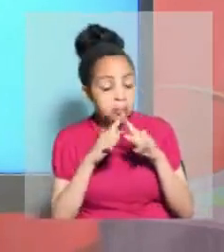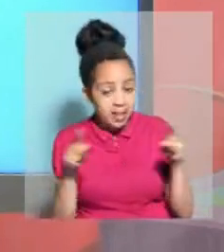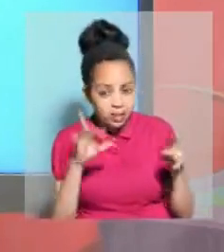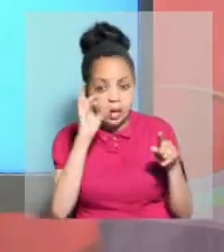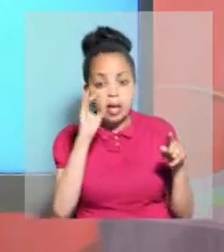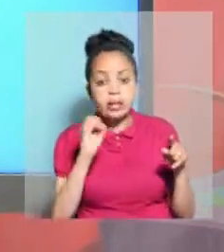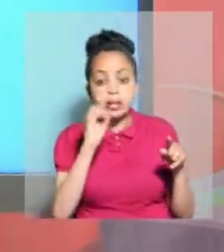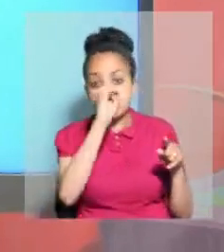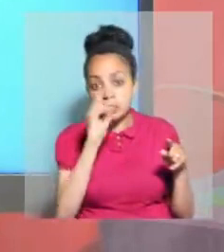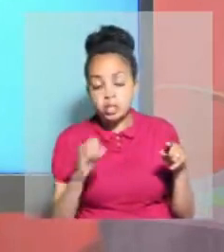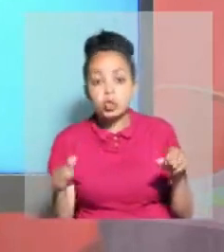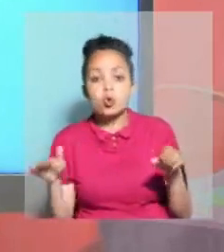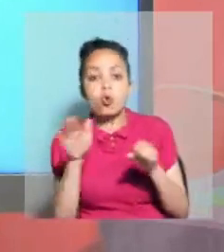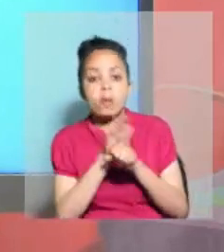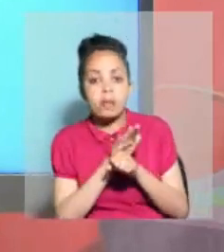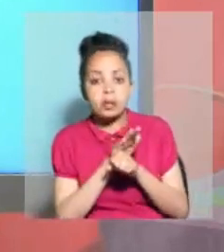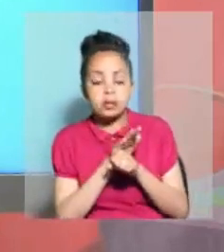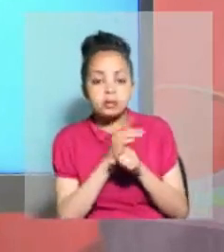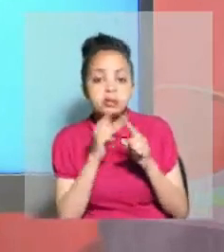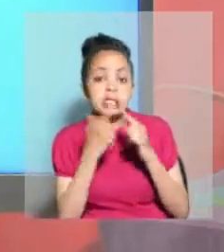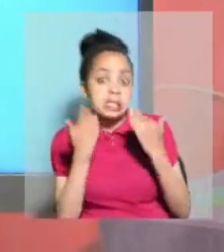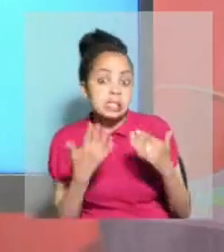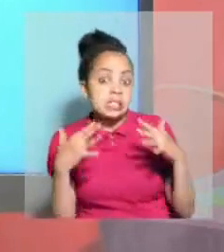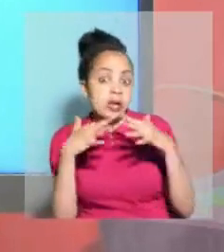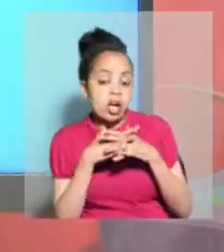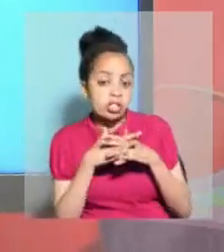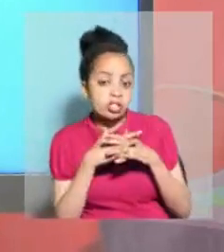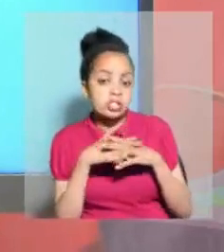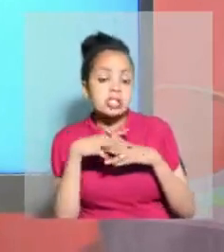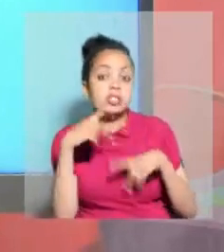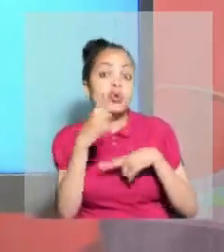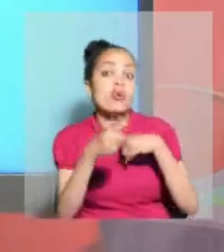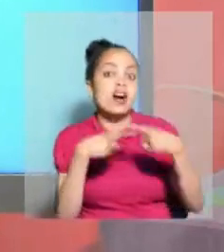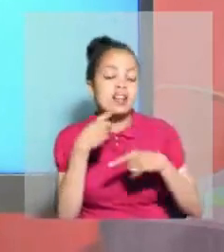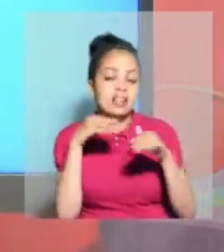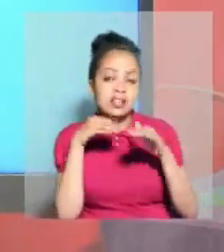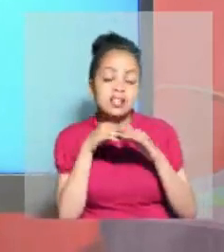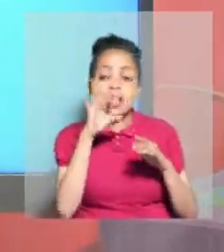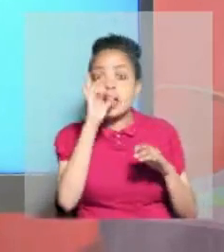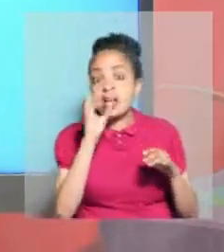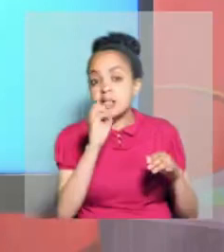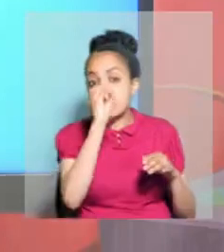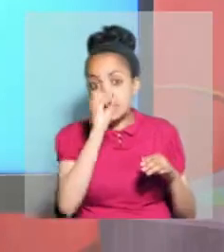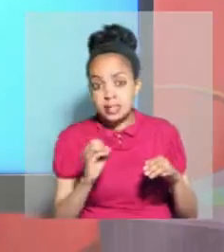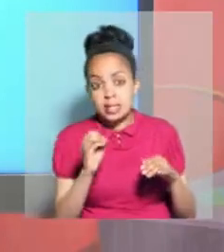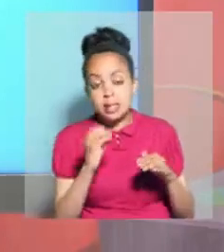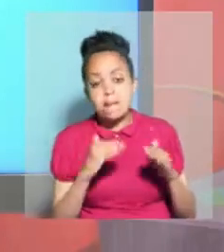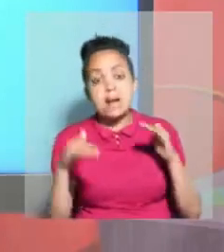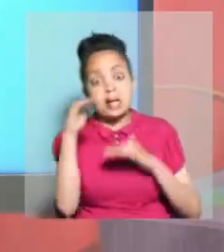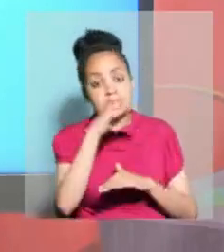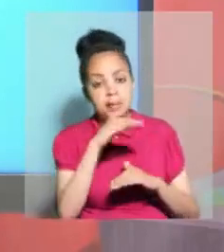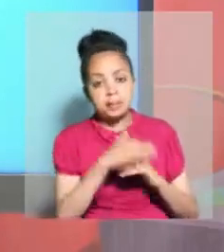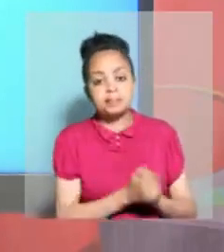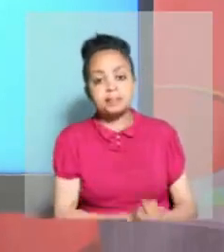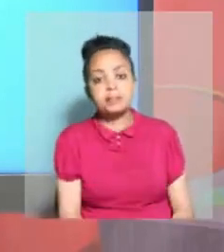18% of them is totally occupied. Still, the reaction rate is running in 20% maximum.